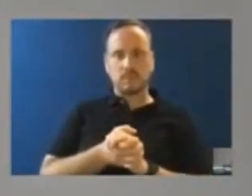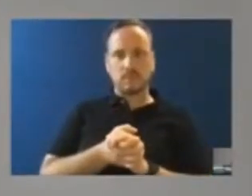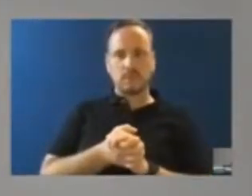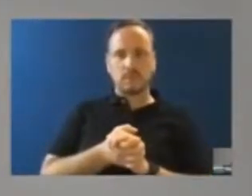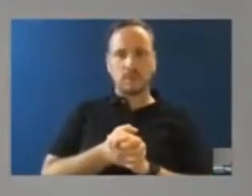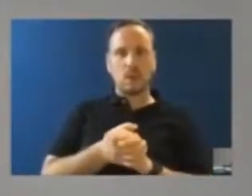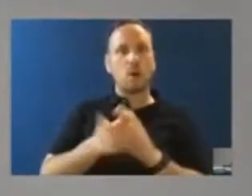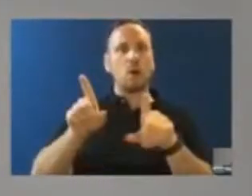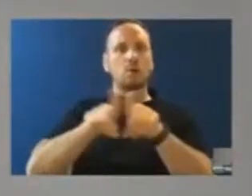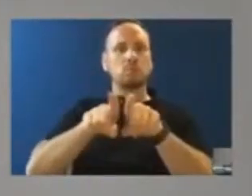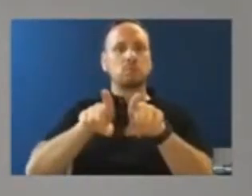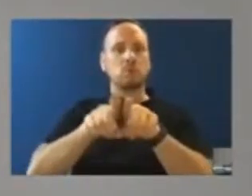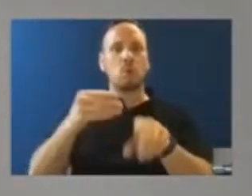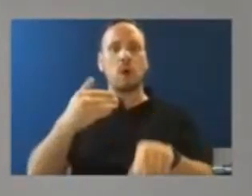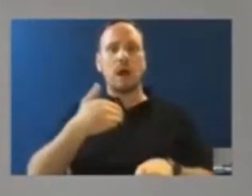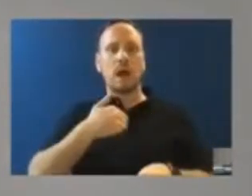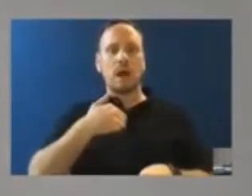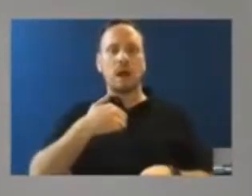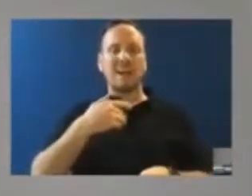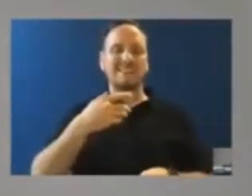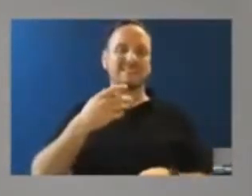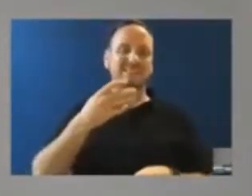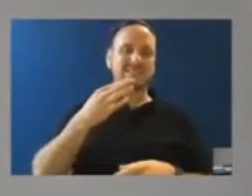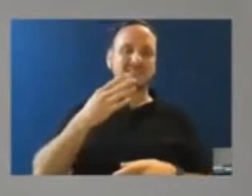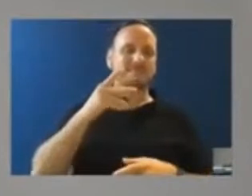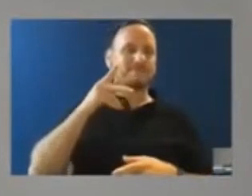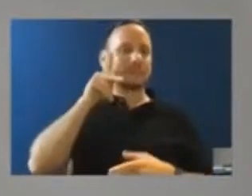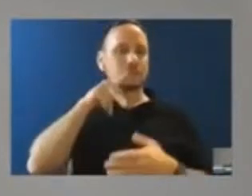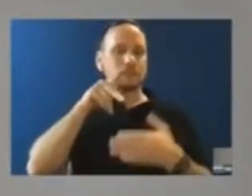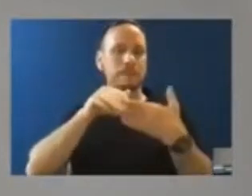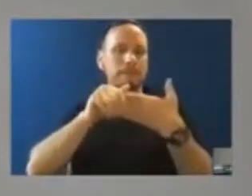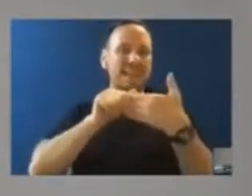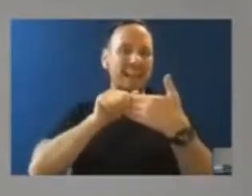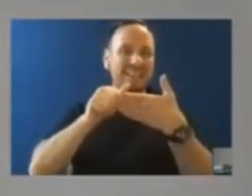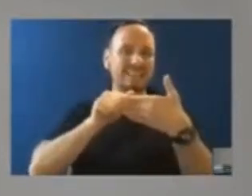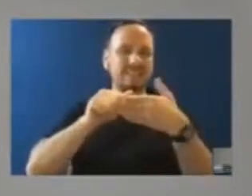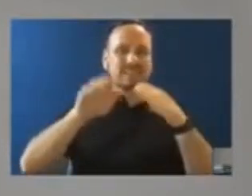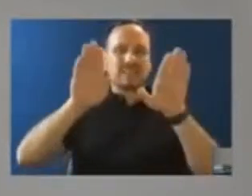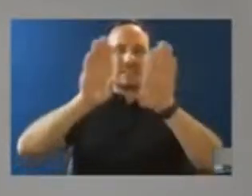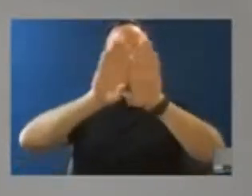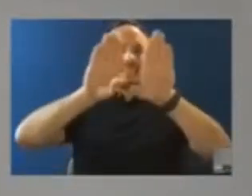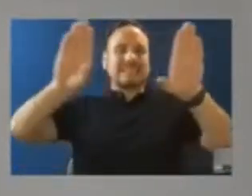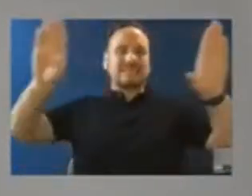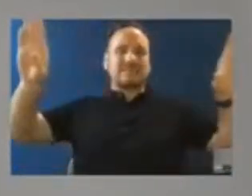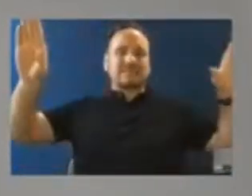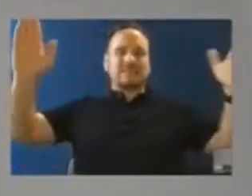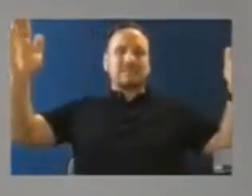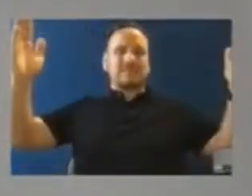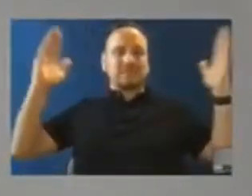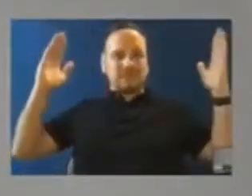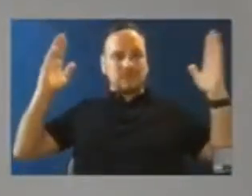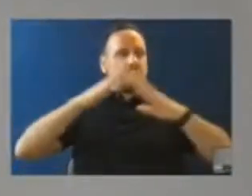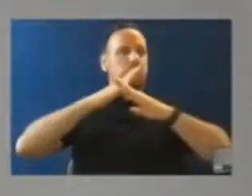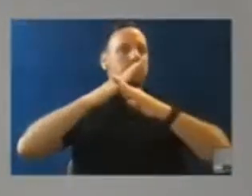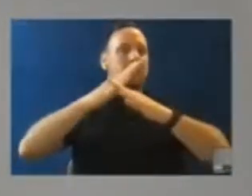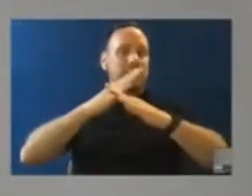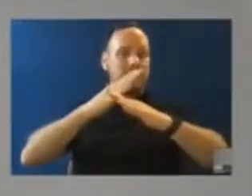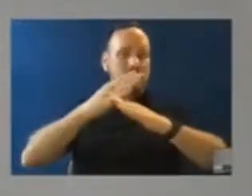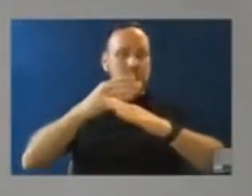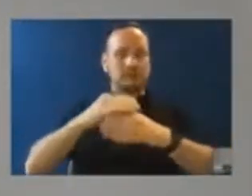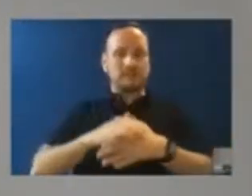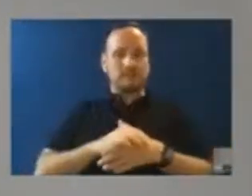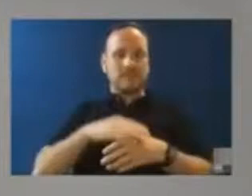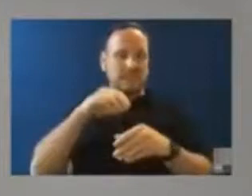Whenever you go somewhere, there's typically a barrier, so they are in our main offices now. COVID-related signage, there